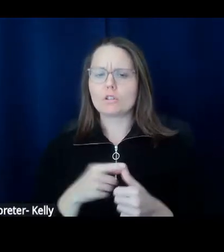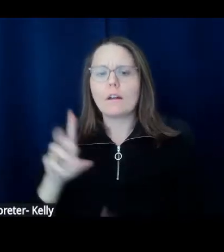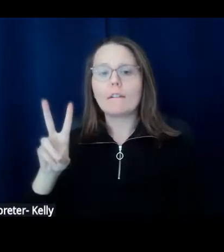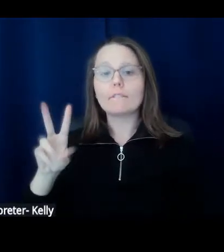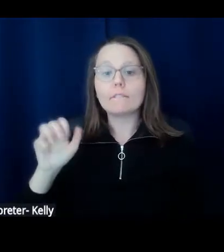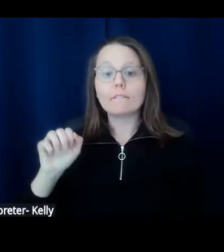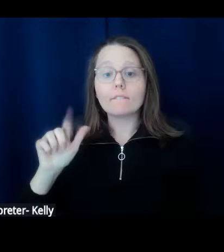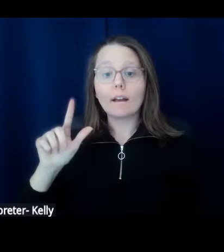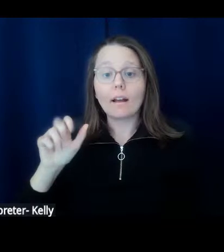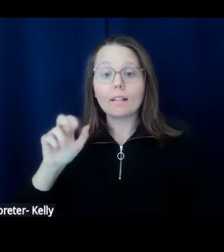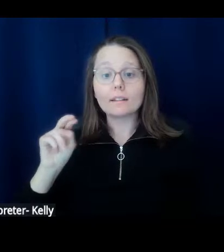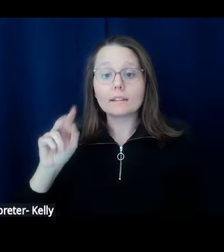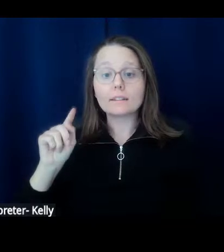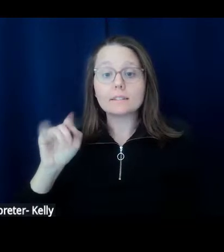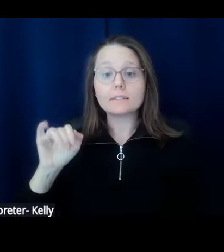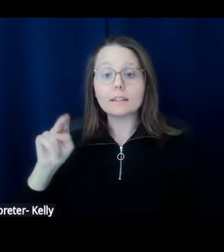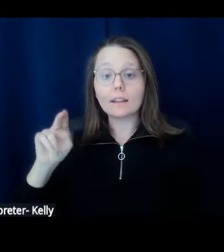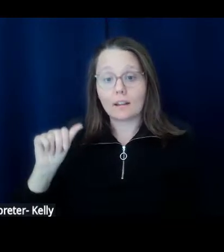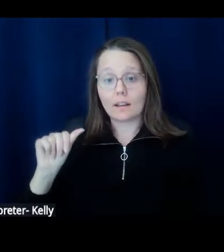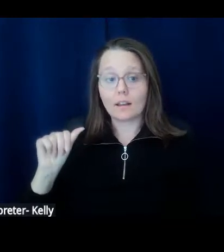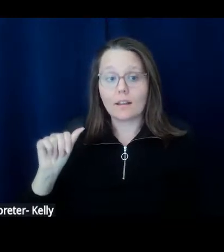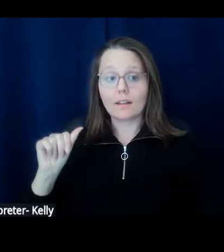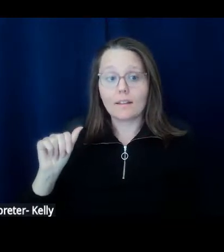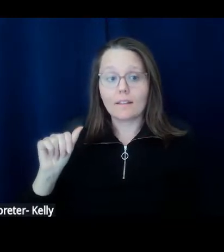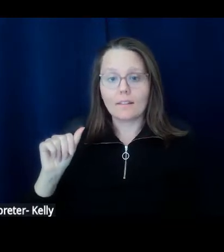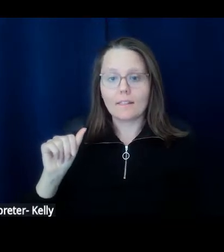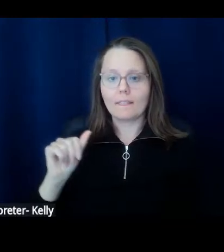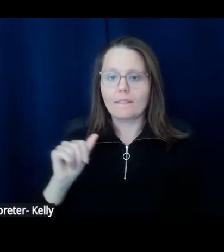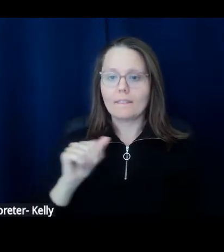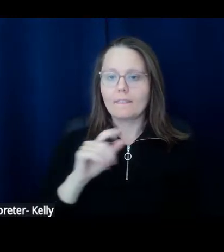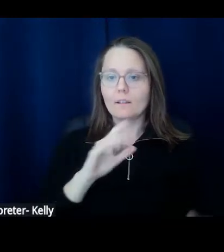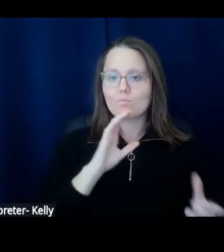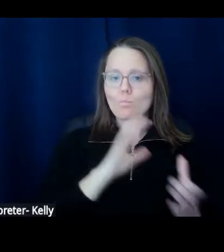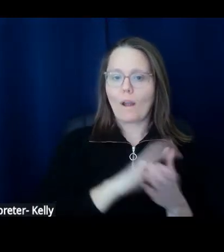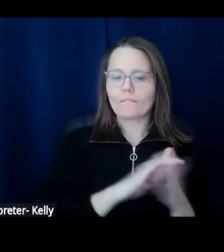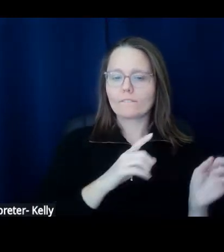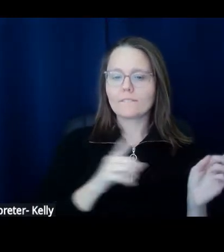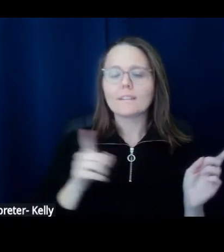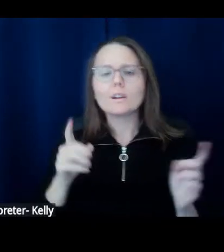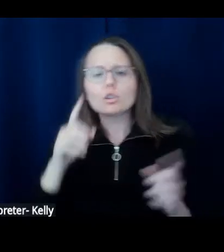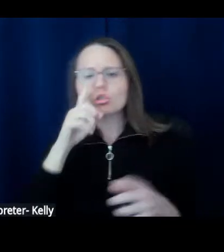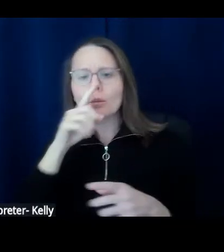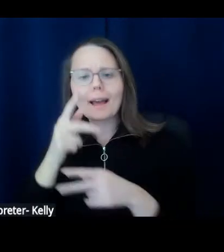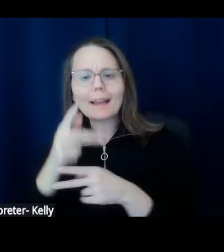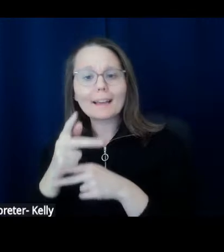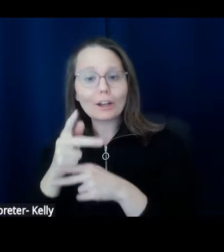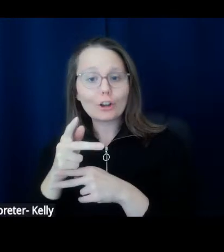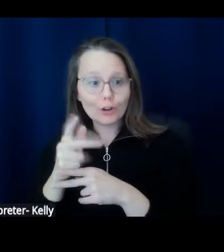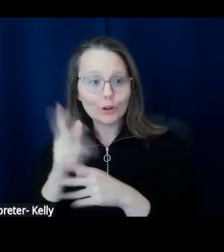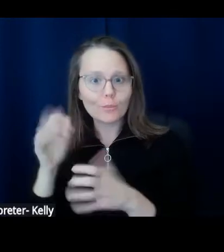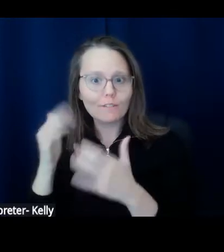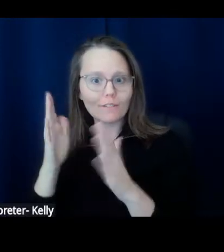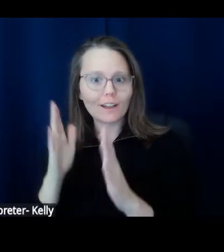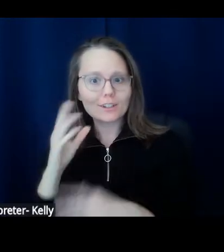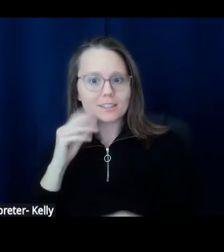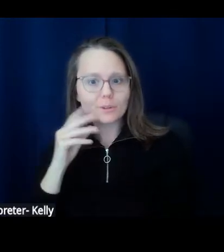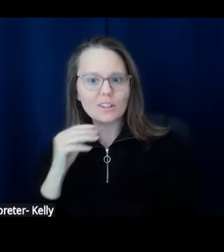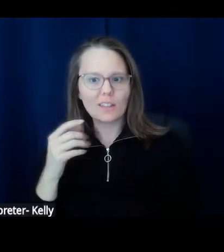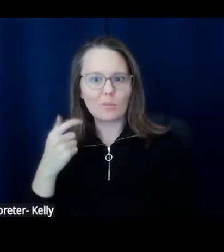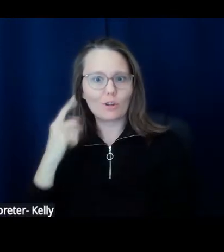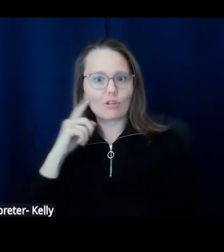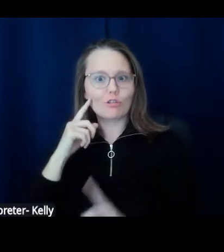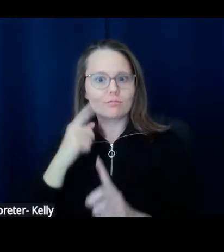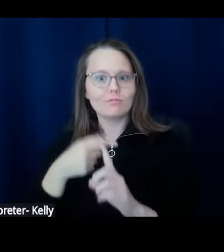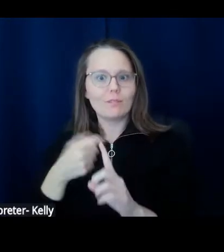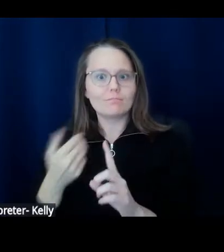Valentina, Yevgeny's wife, might tell us a little bit about the caregiver experience, which was something we had heard about in the last session, and I